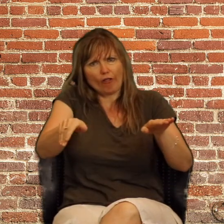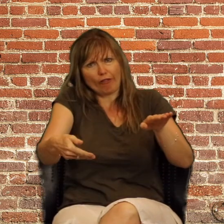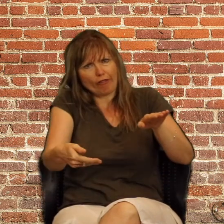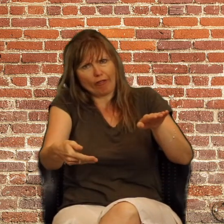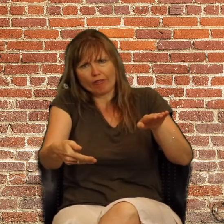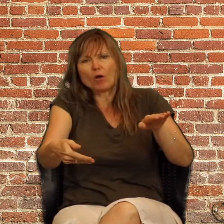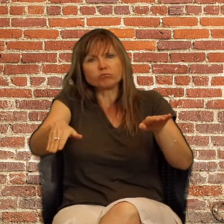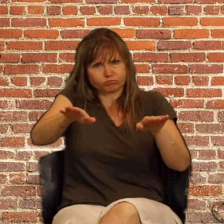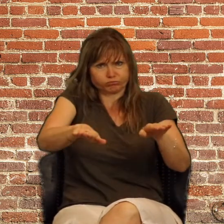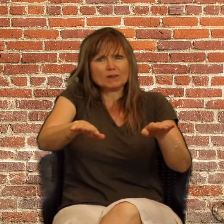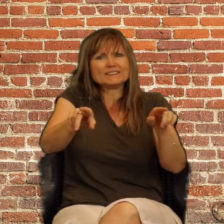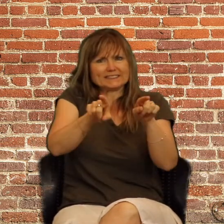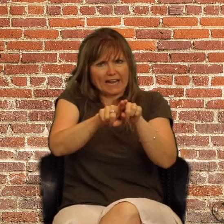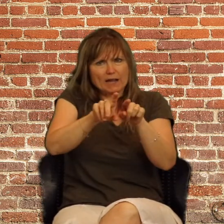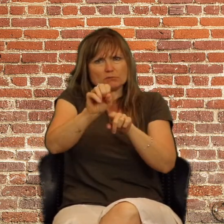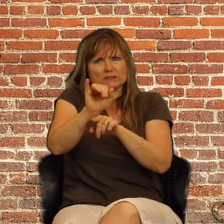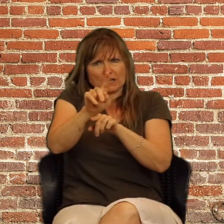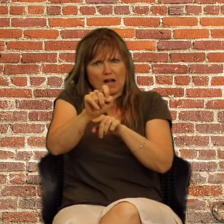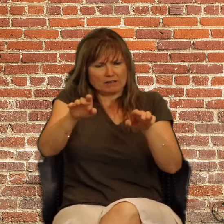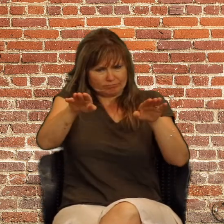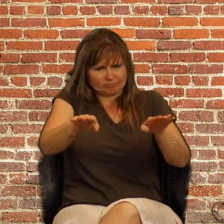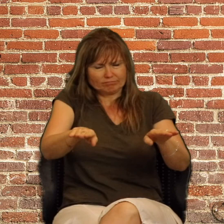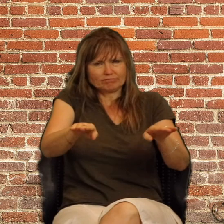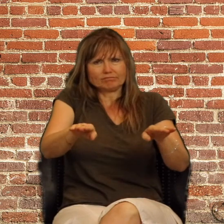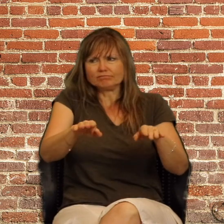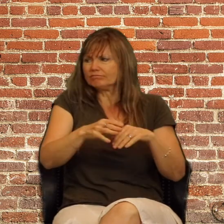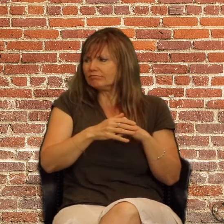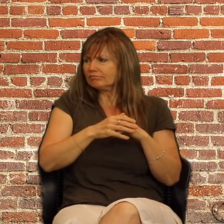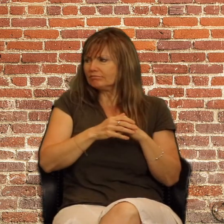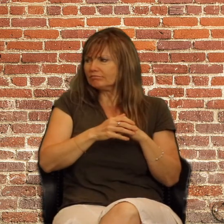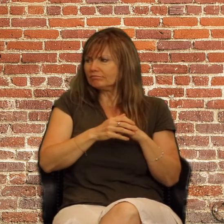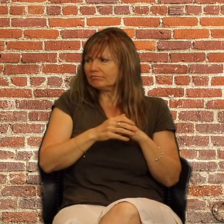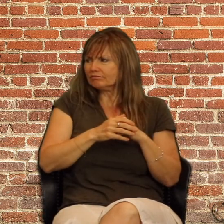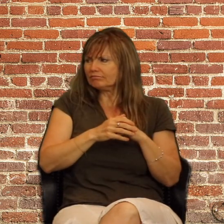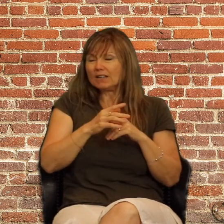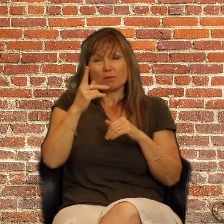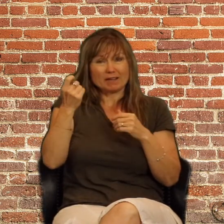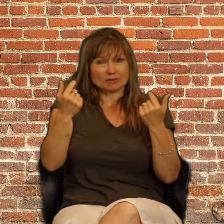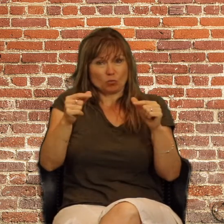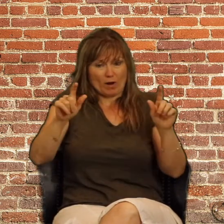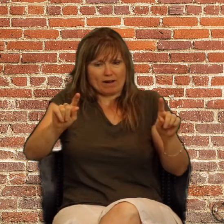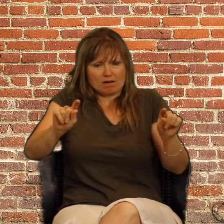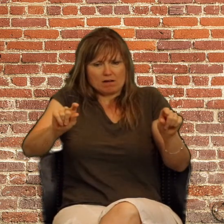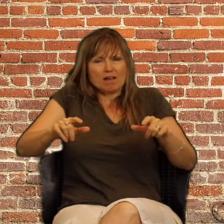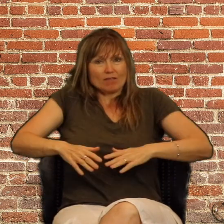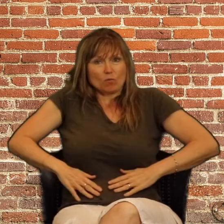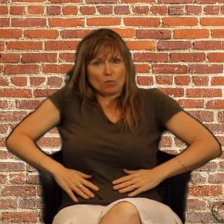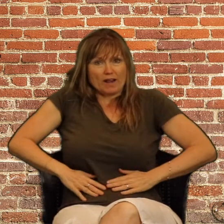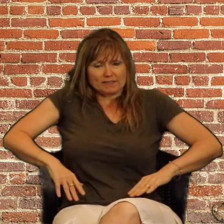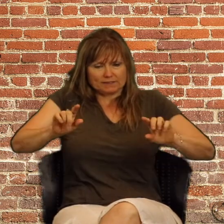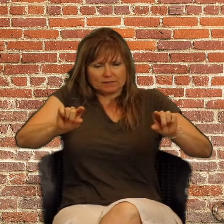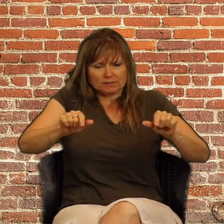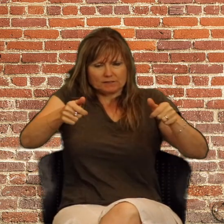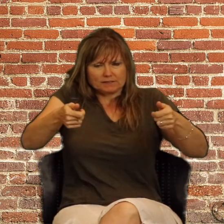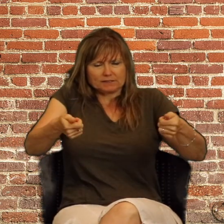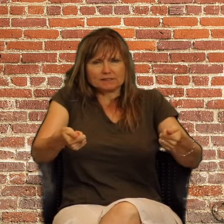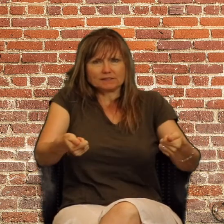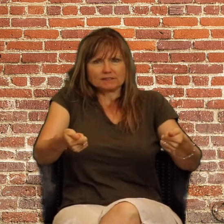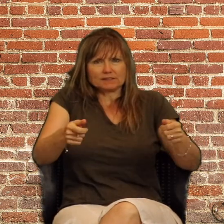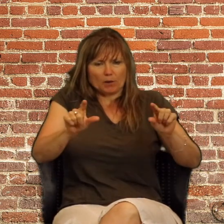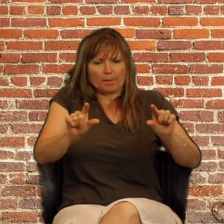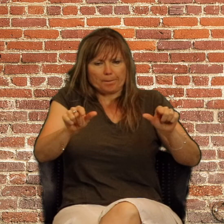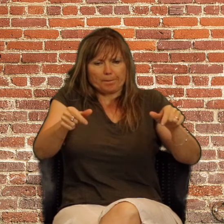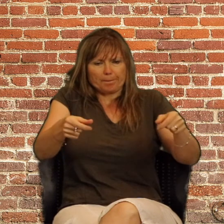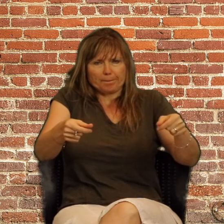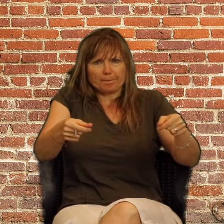because when we fold our skirt over, our seam from the top is gonna just